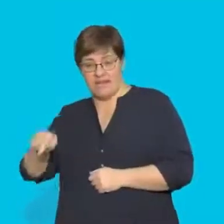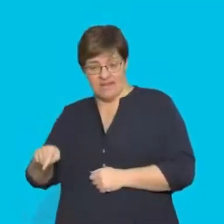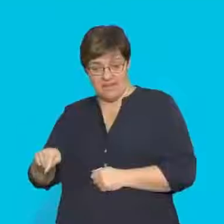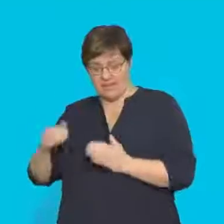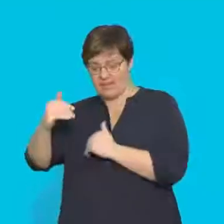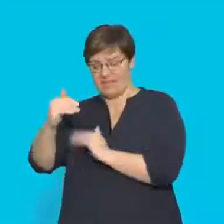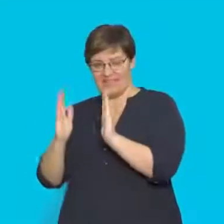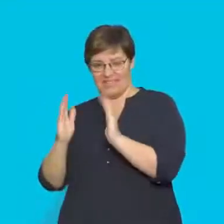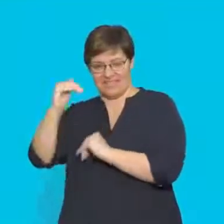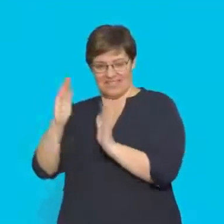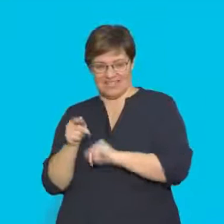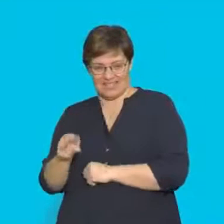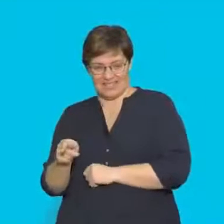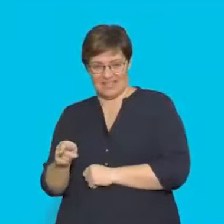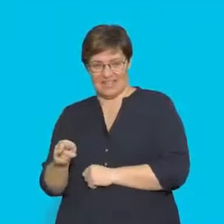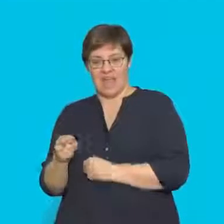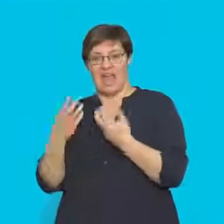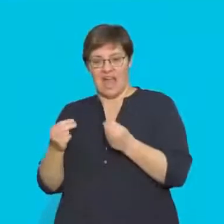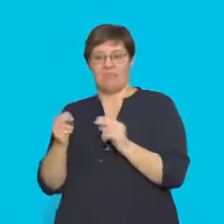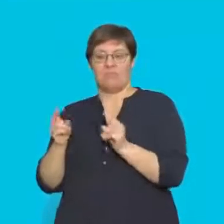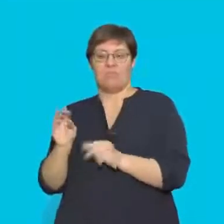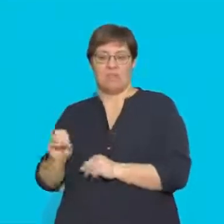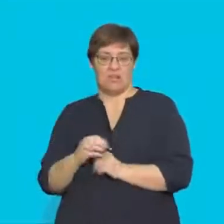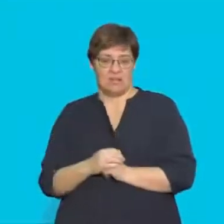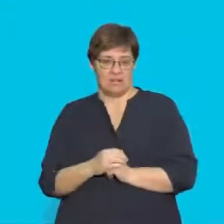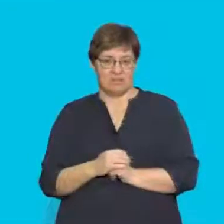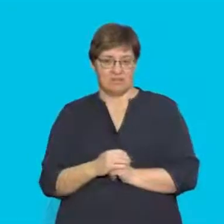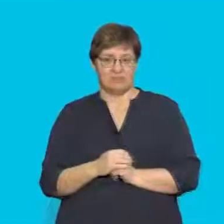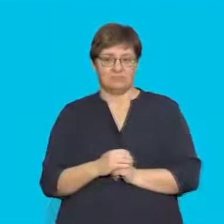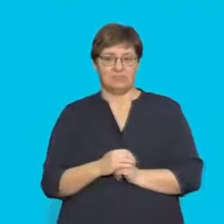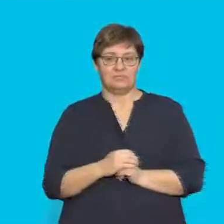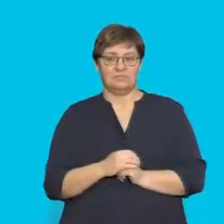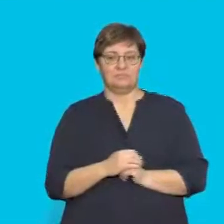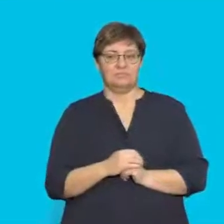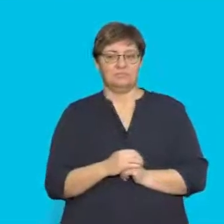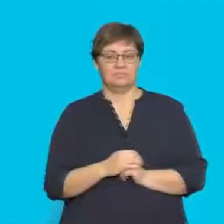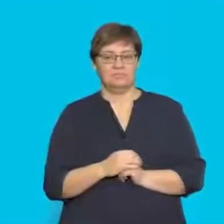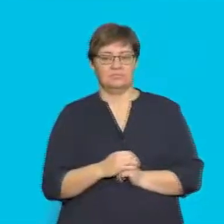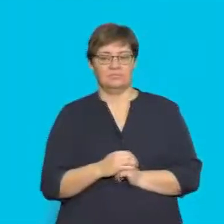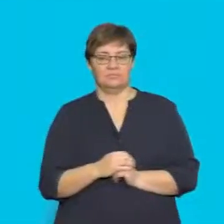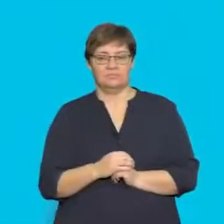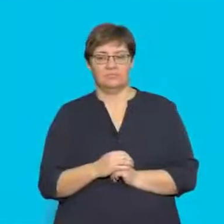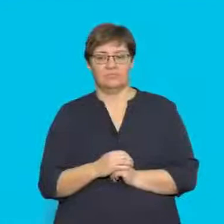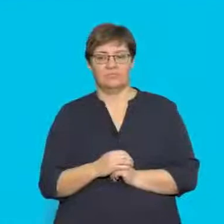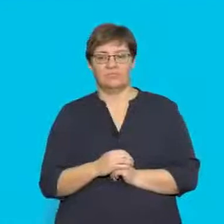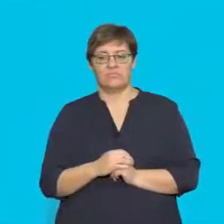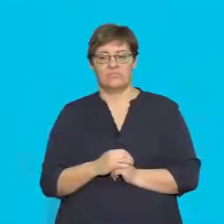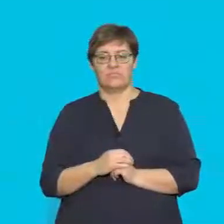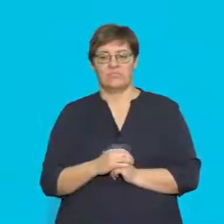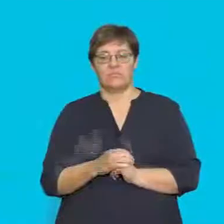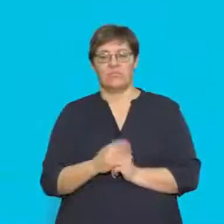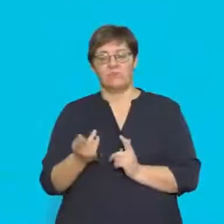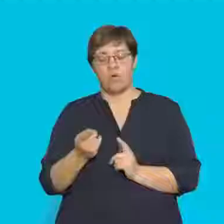Remember, that area that is at a normal, or in other words, normal